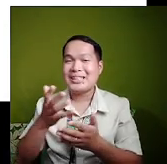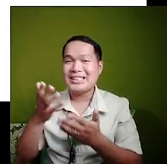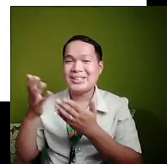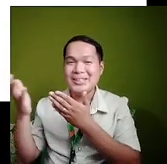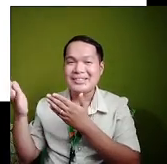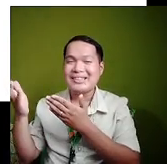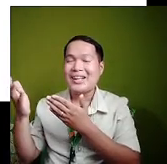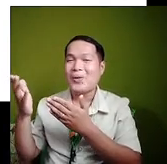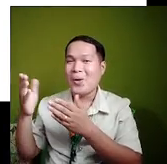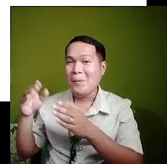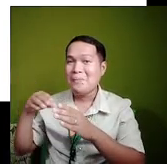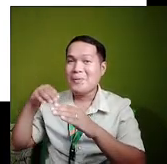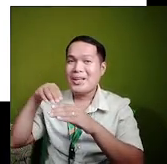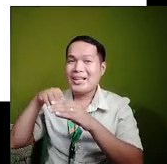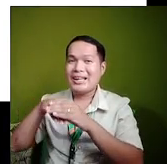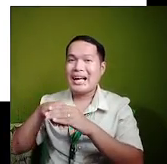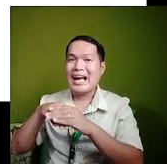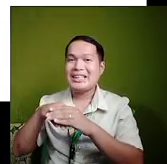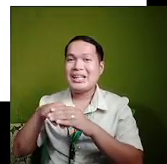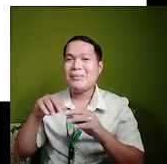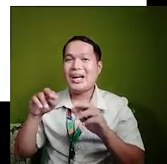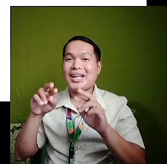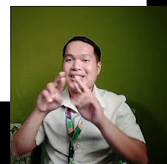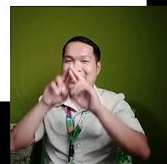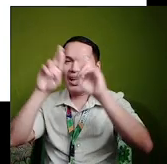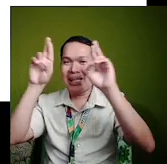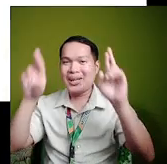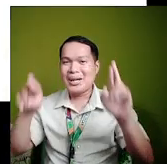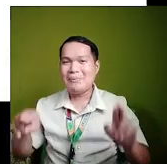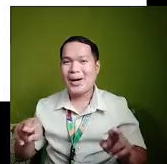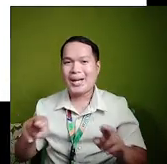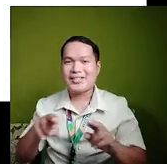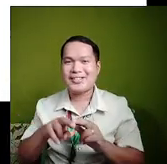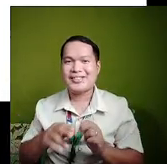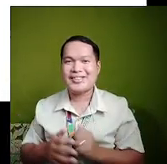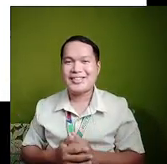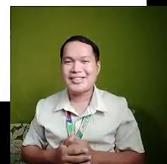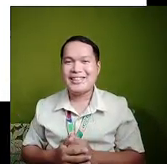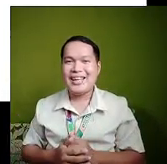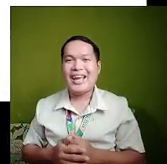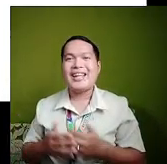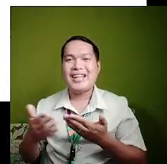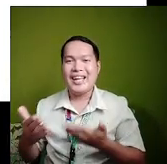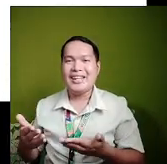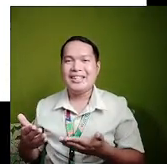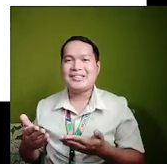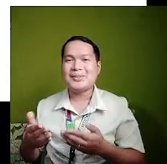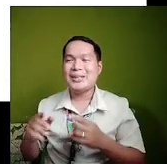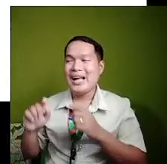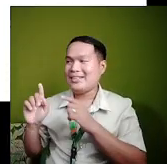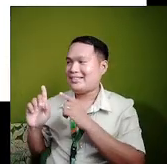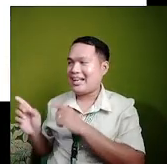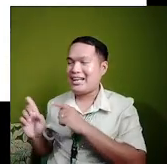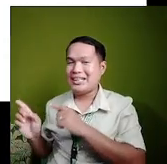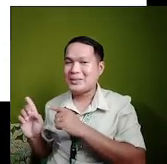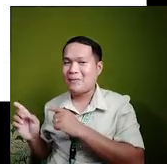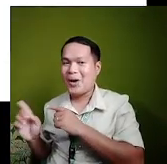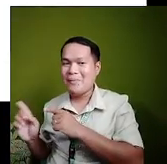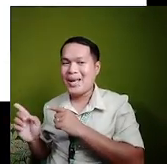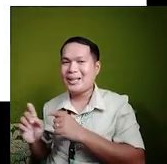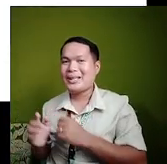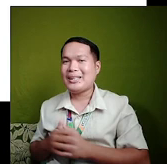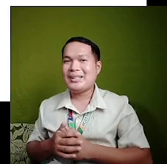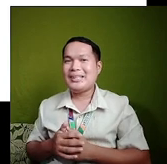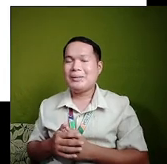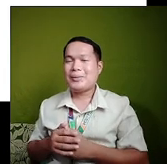isulat ito sa loob ng ating mga rectangular box and then isulat sa ganitong